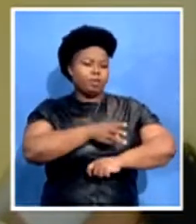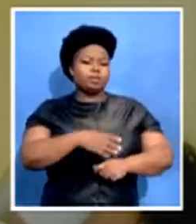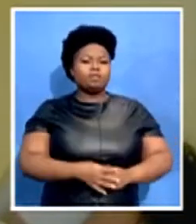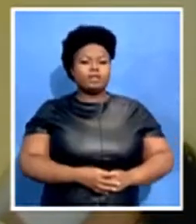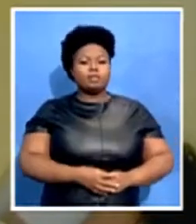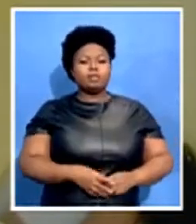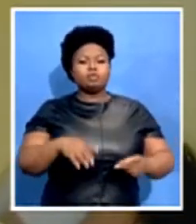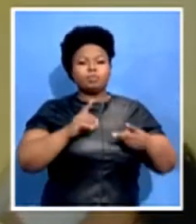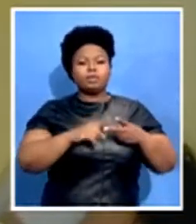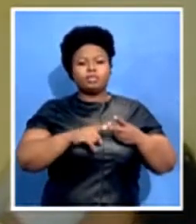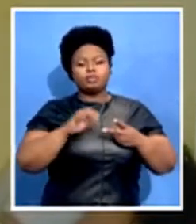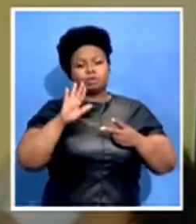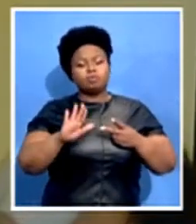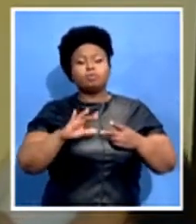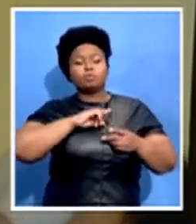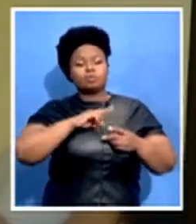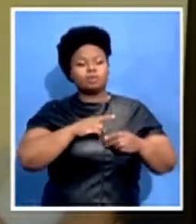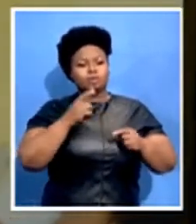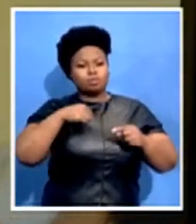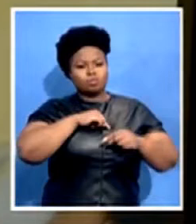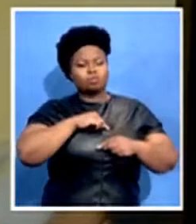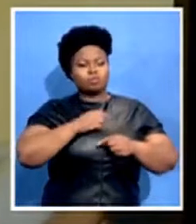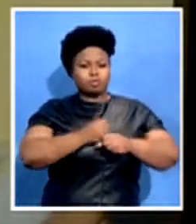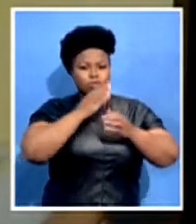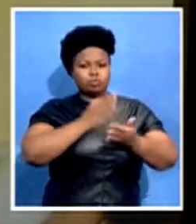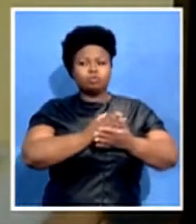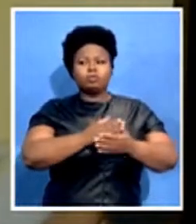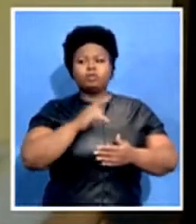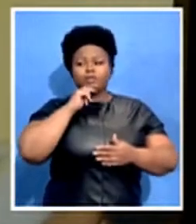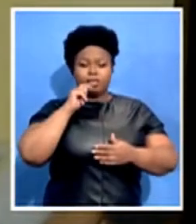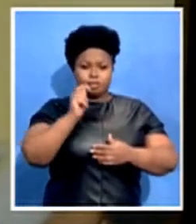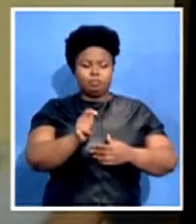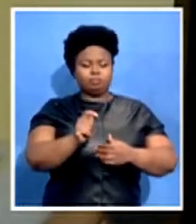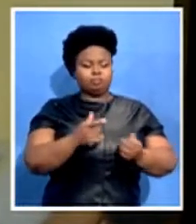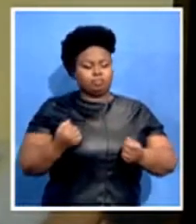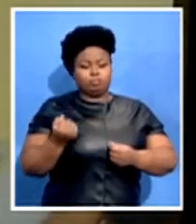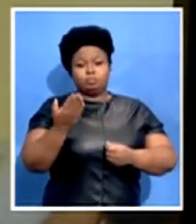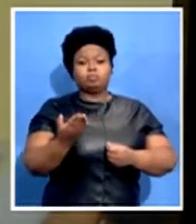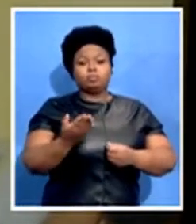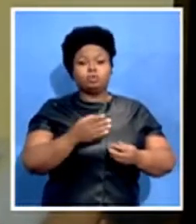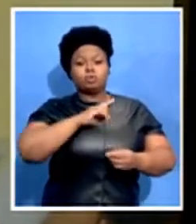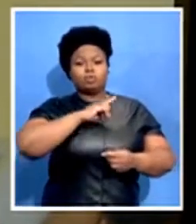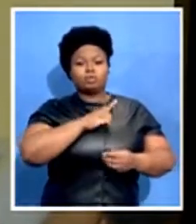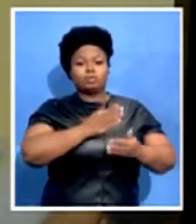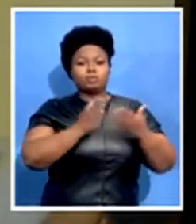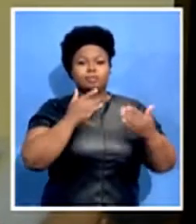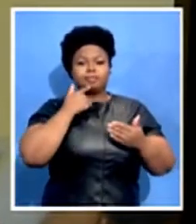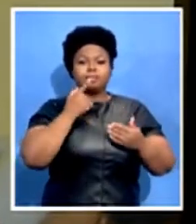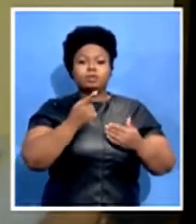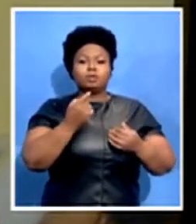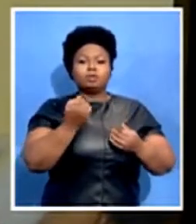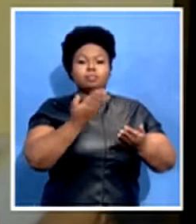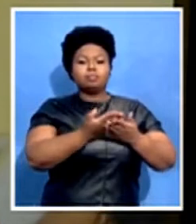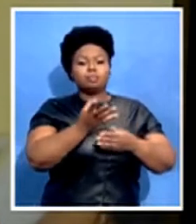buy. We already have existing tenders. We'll just go to the existing tenders to bring in those. As you say,